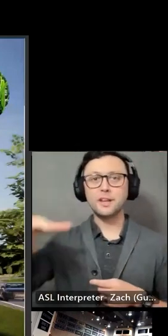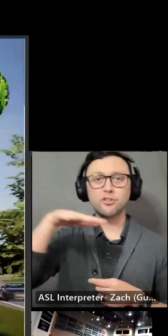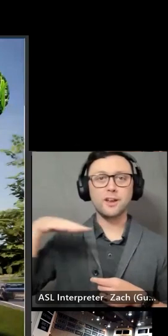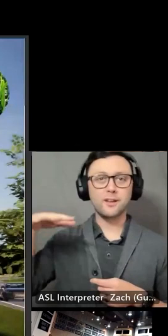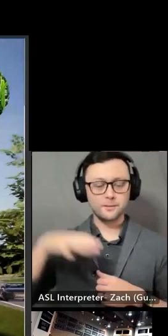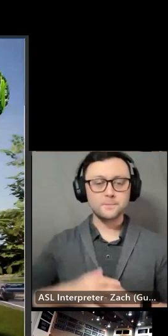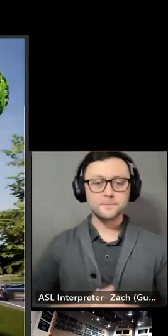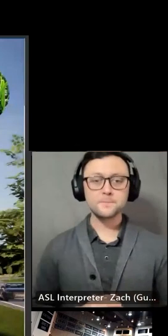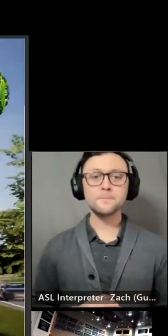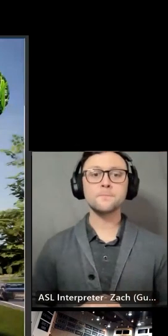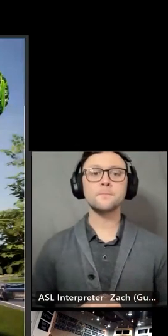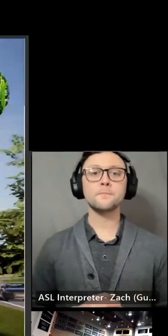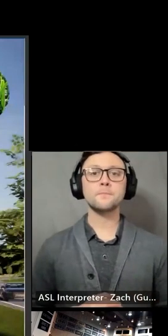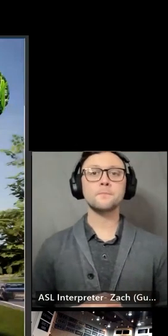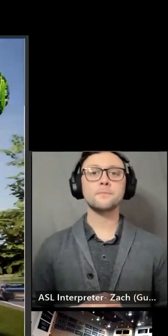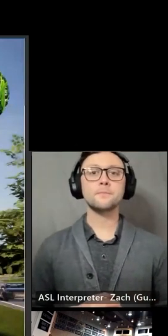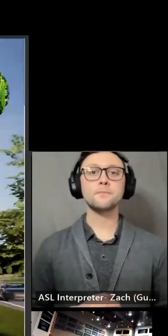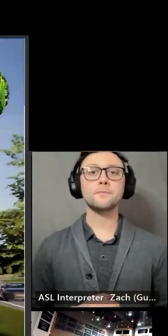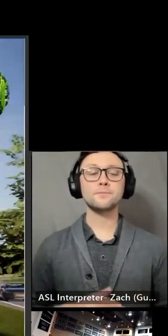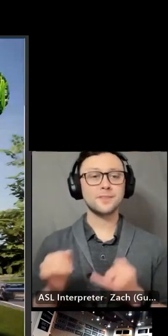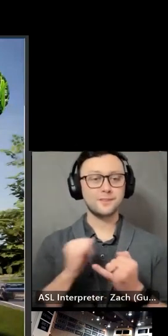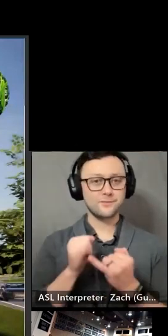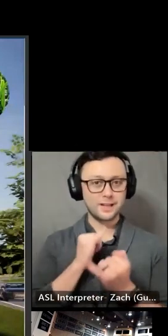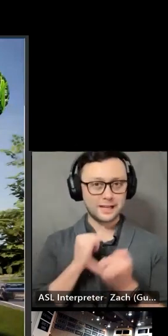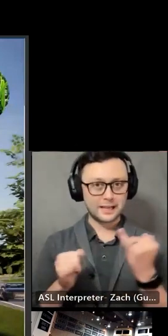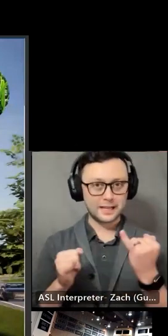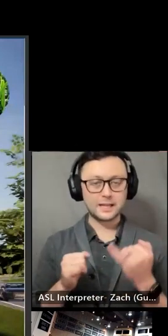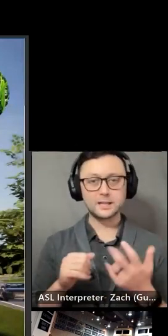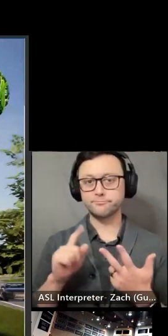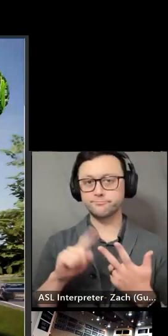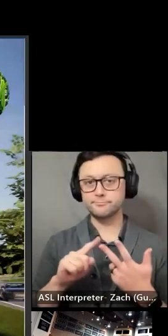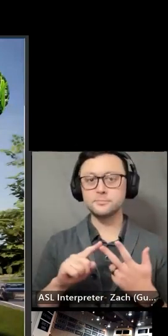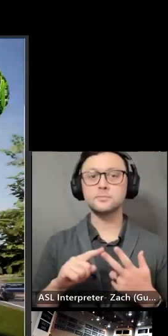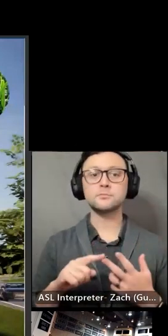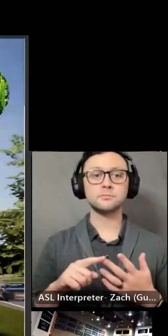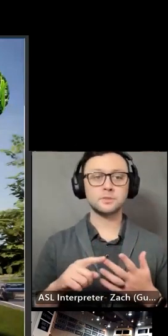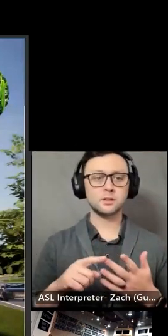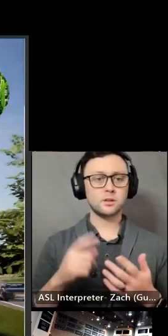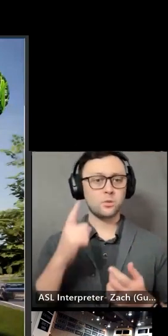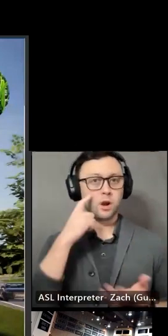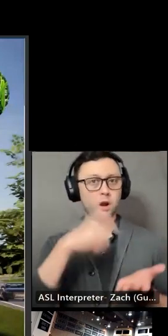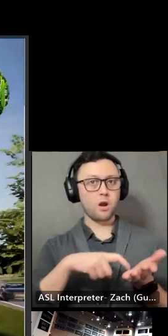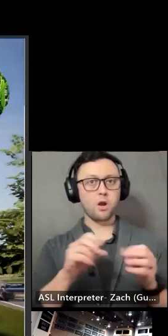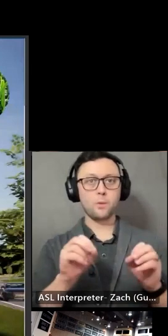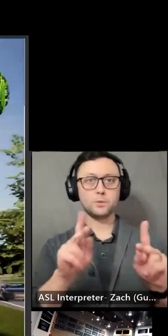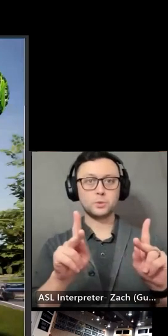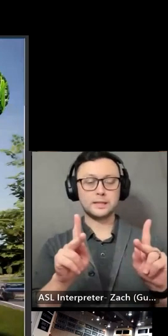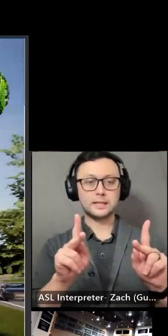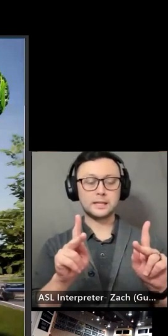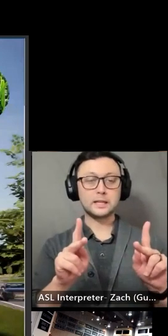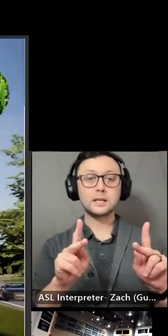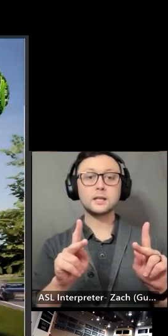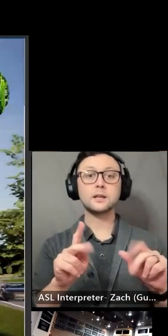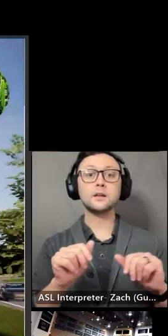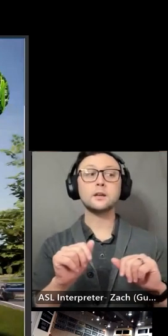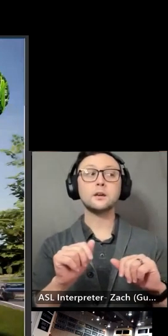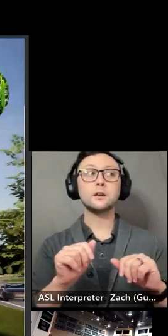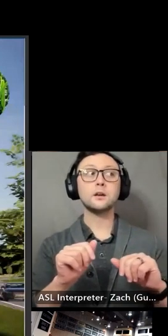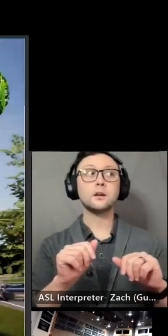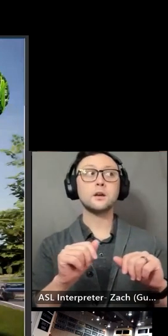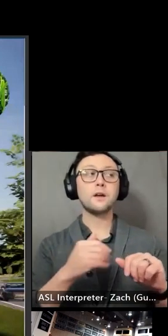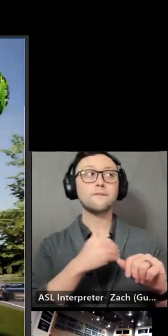site. And then finally, we identified an opportunity to break up the sort of